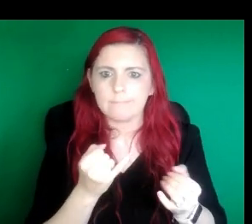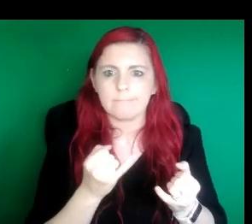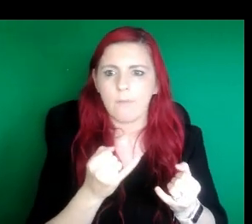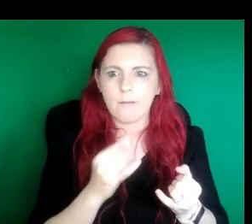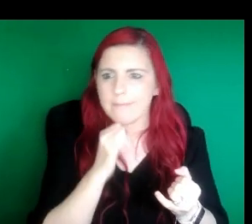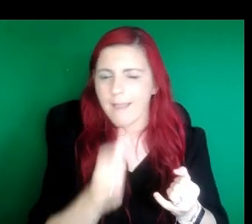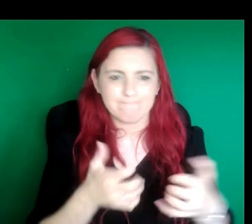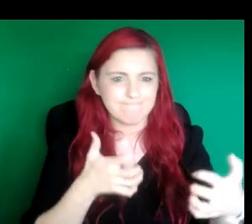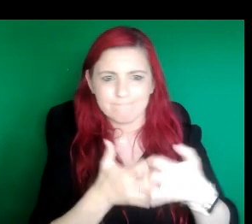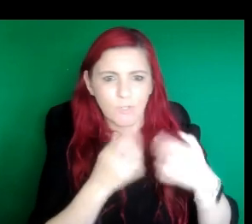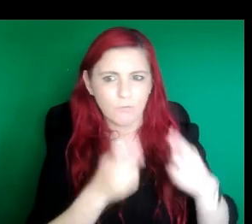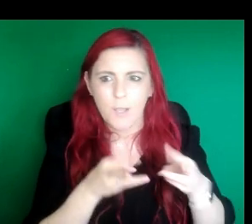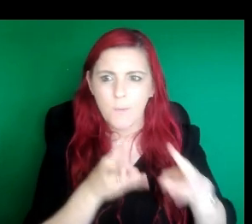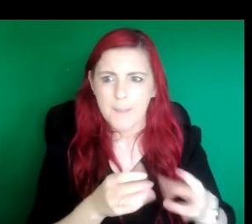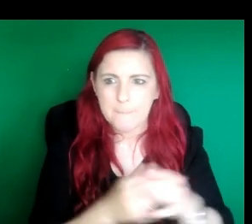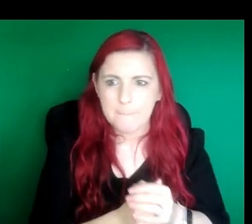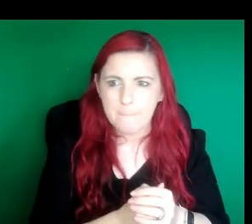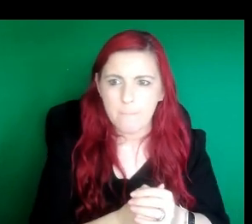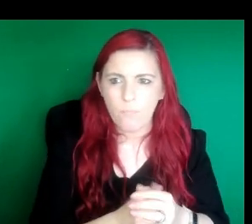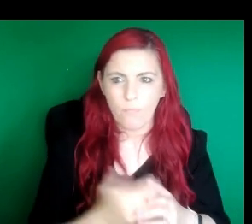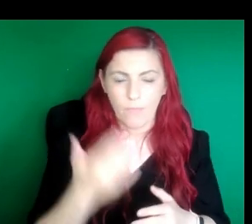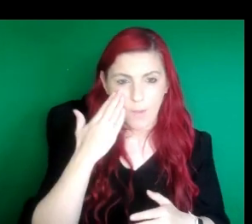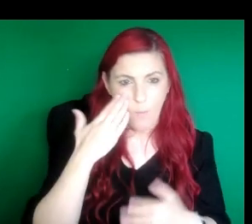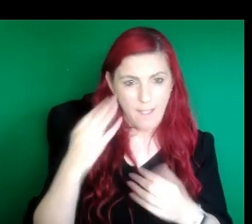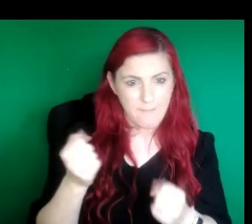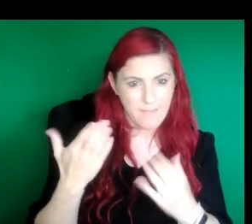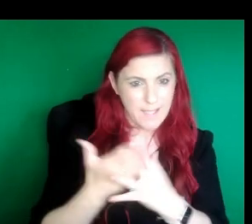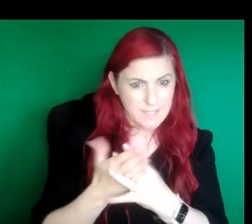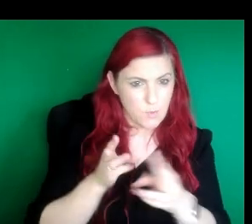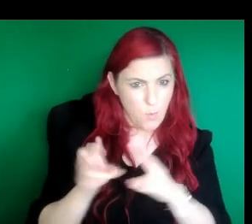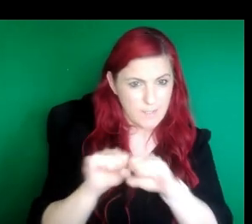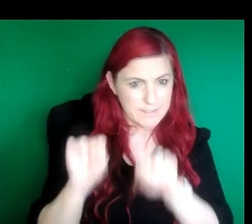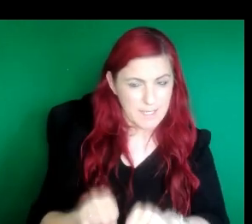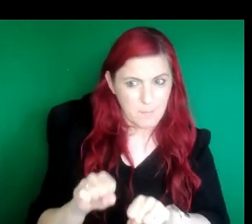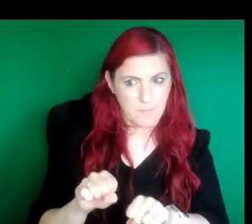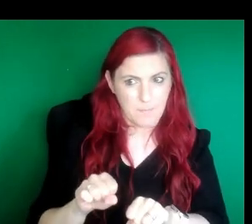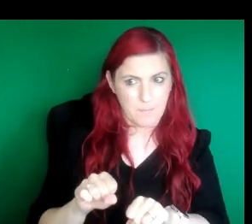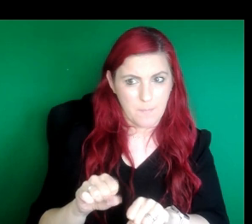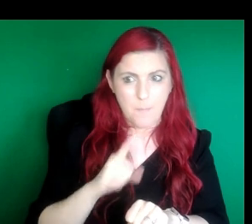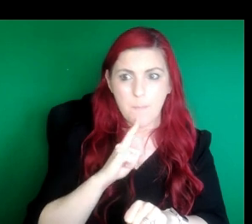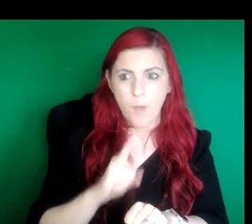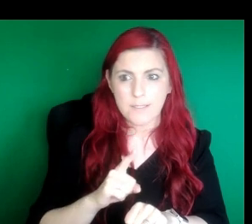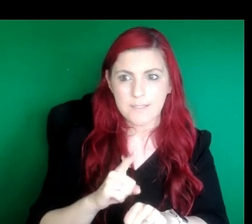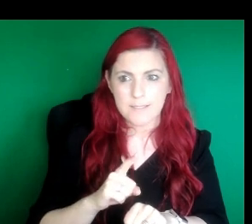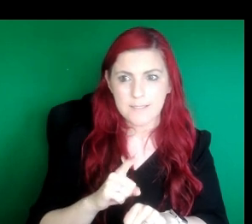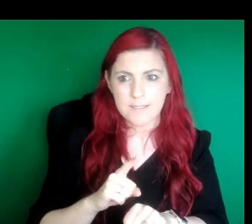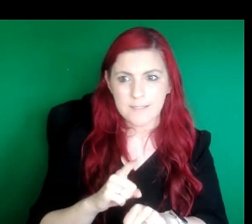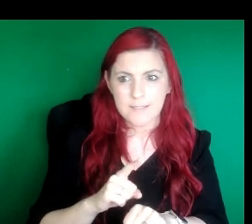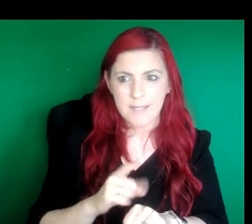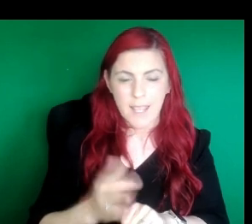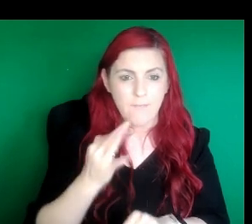you in the UK, there's an access to work scheme where you're entitled to an interpreter. But if I'm working a